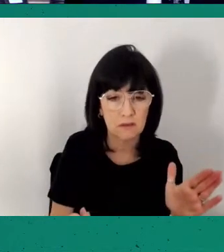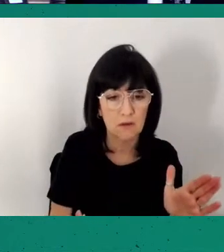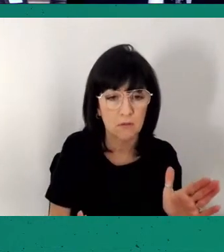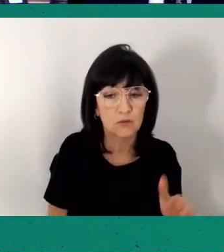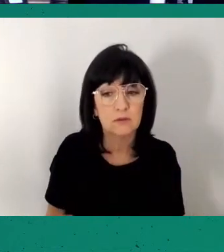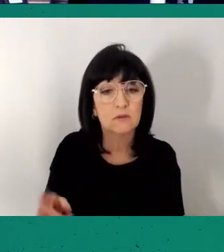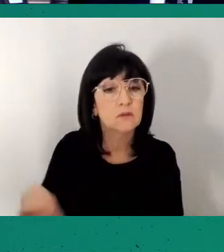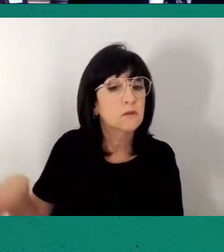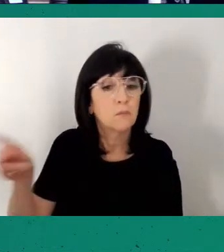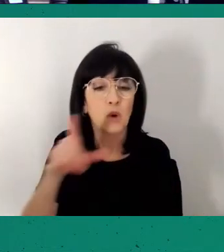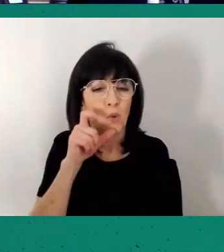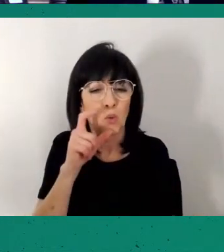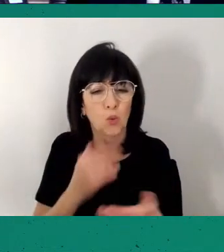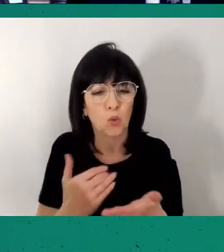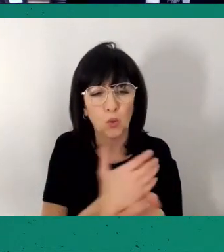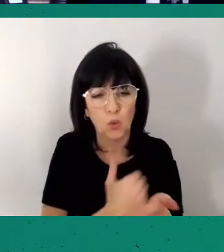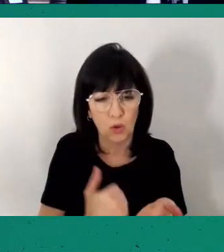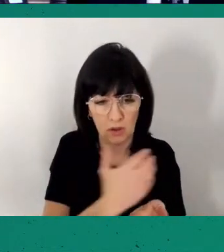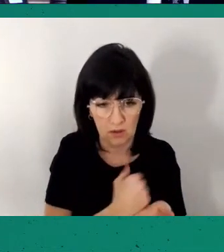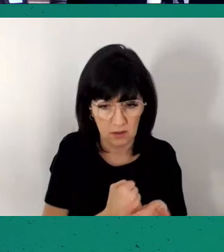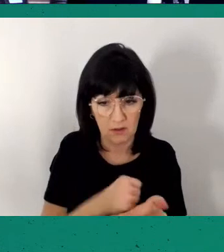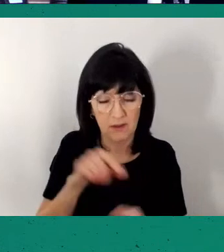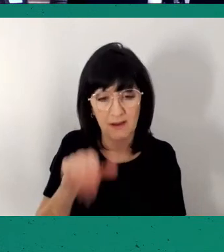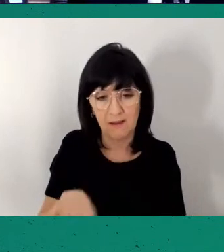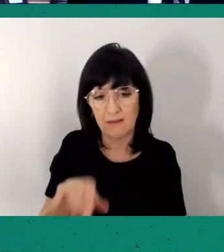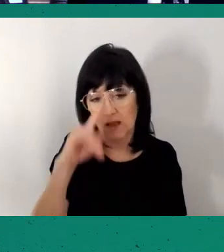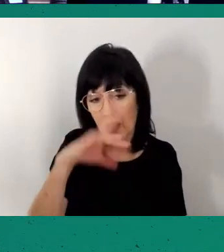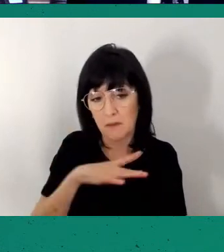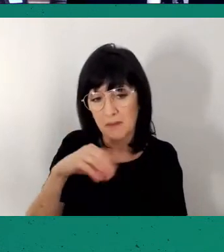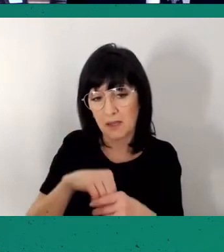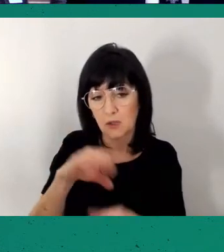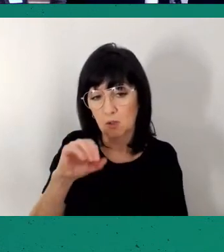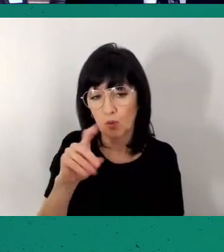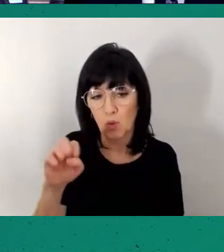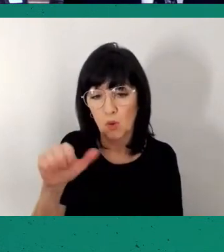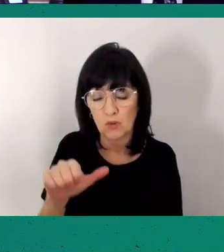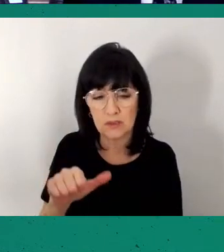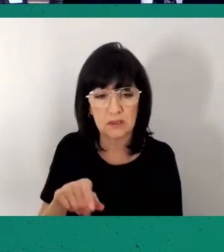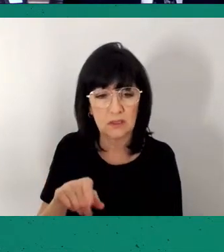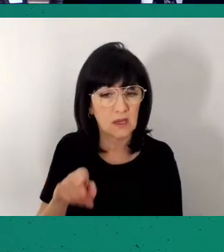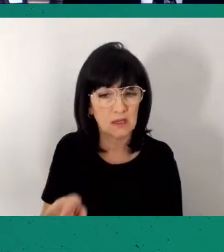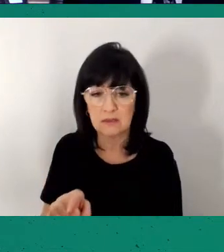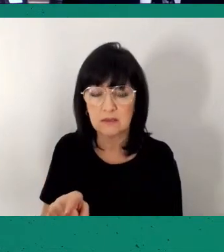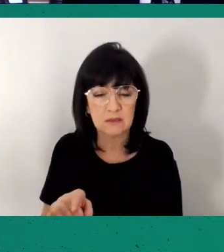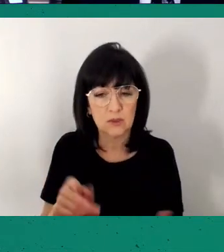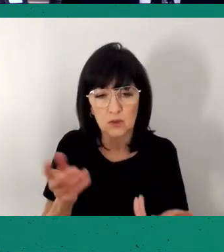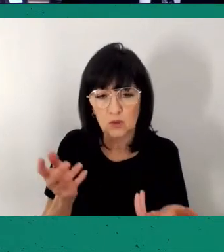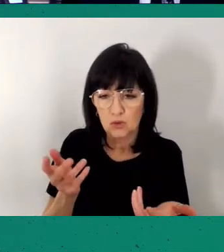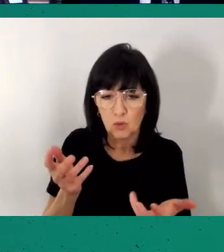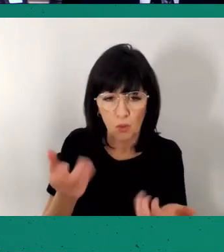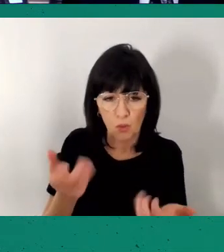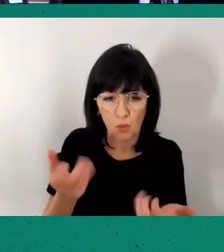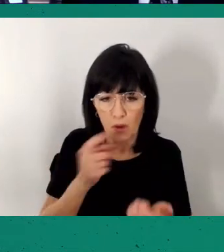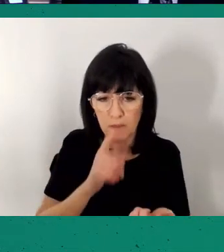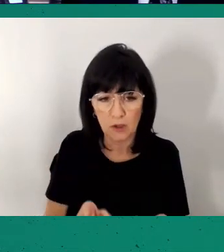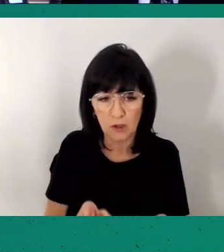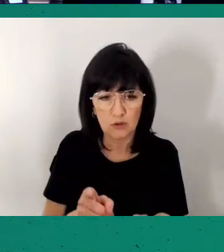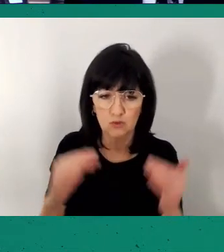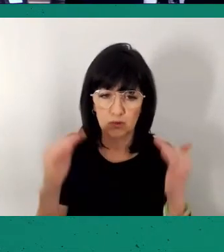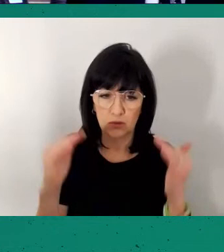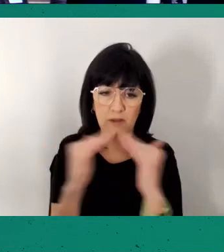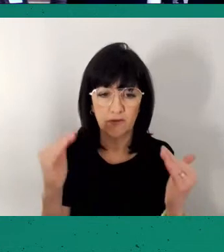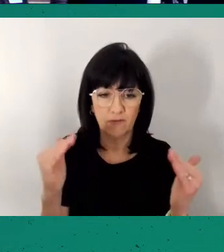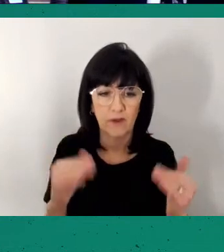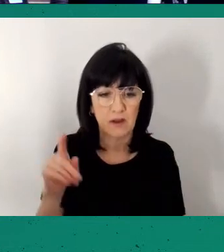men from Odessa became so desperate for the Newcastle County tax collector to collect their taxes that they tracked